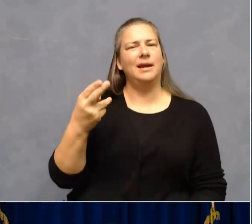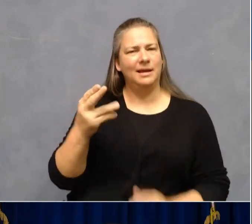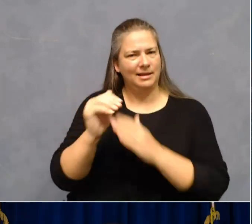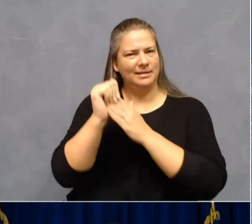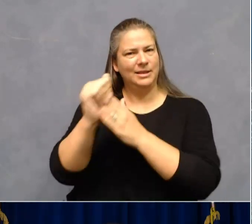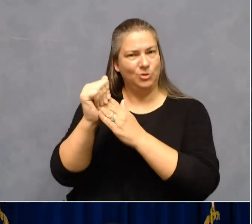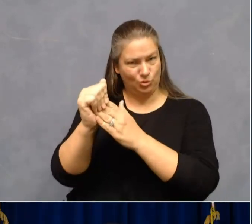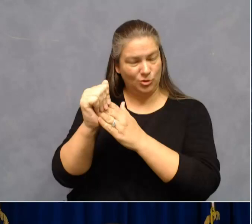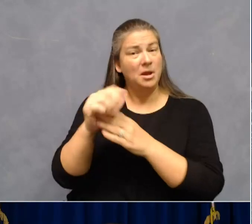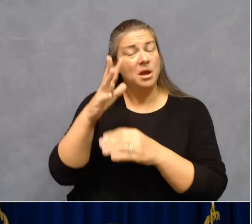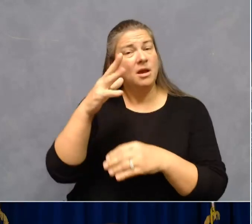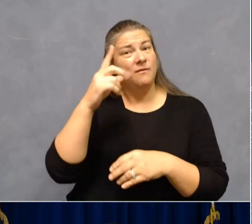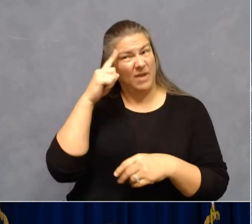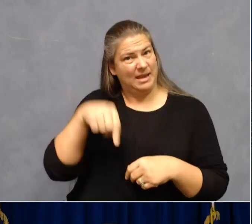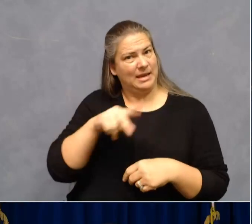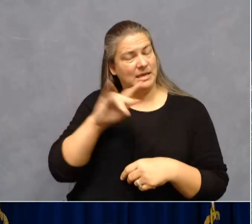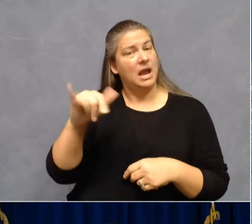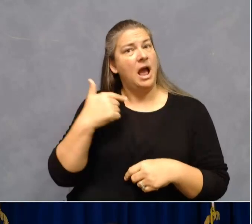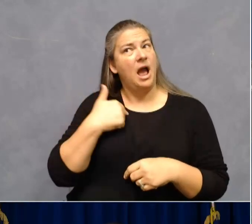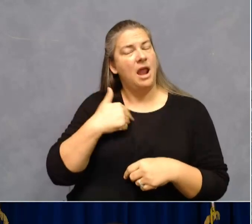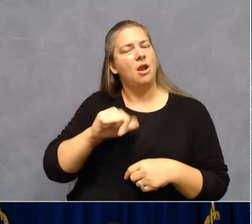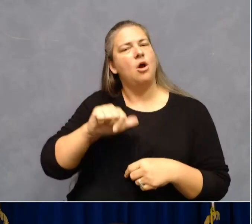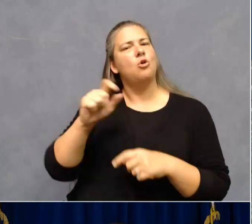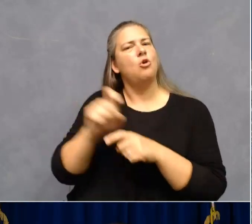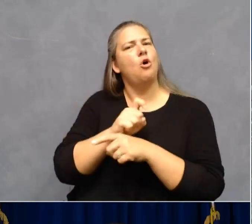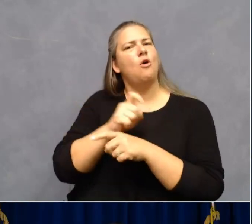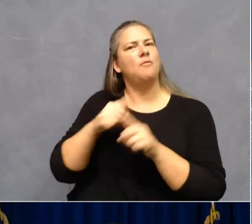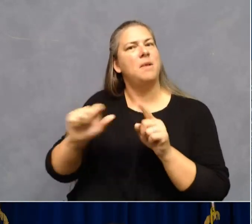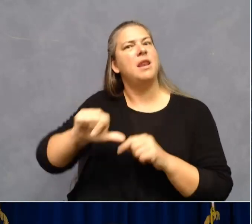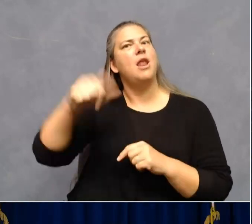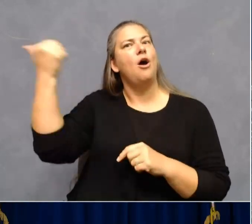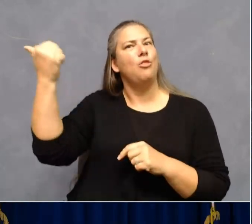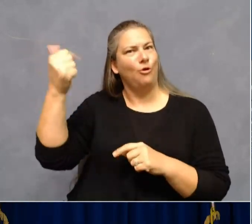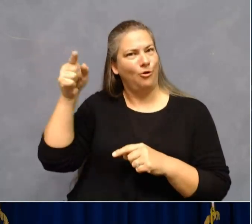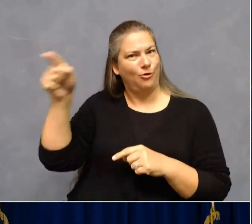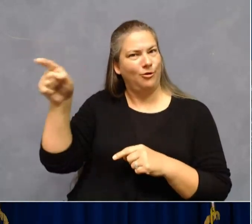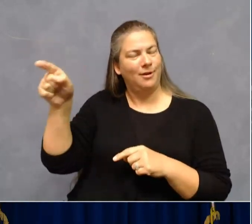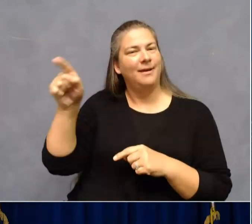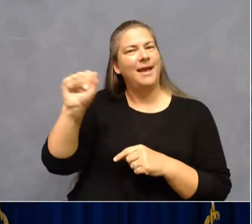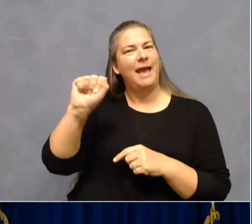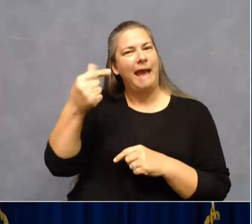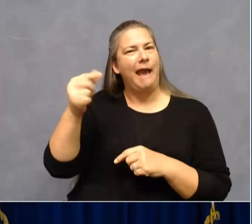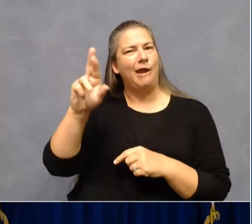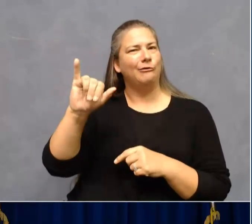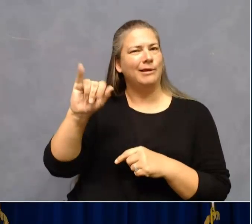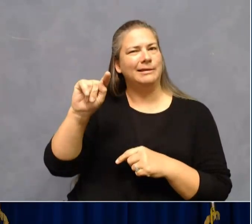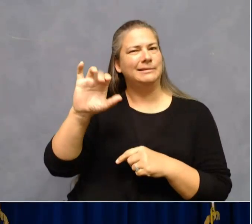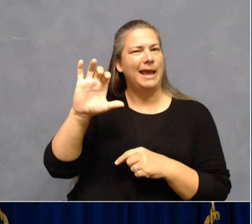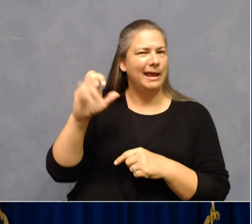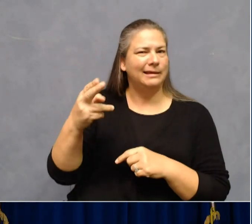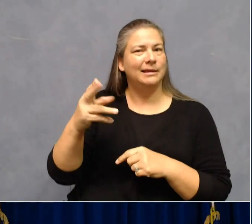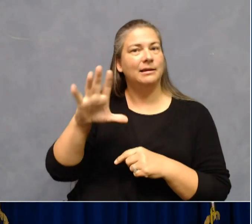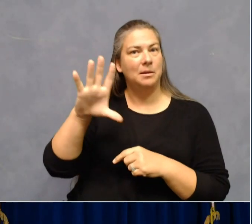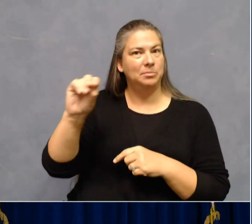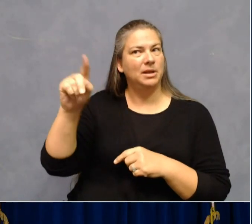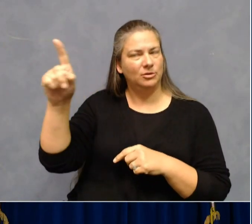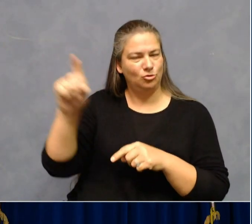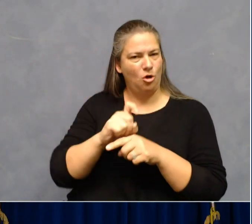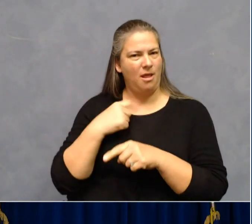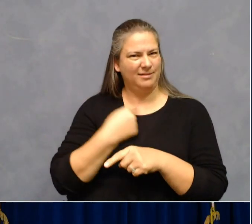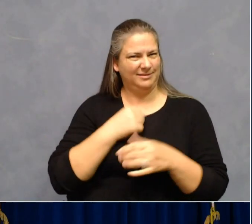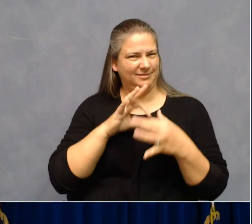another agri-tech company today, in part because of the excitement of what's going on right here. At this